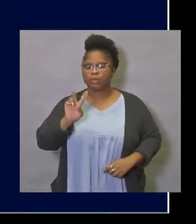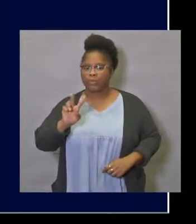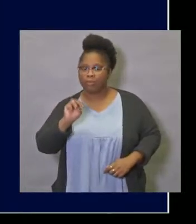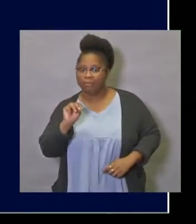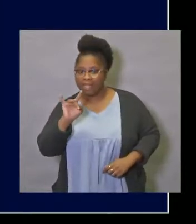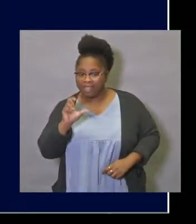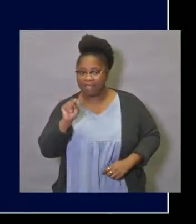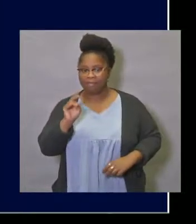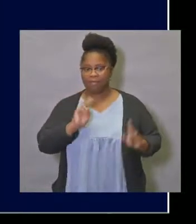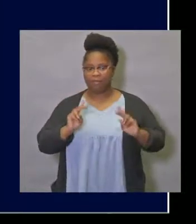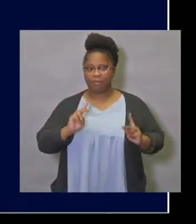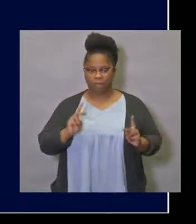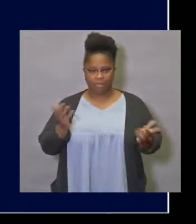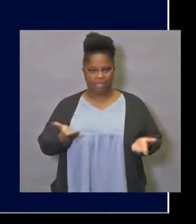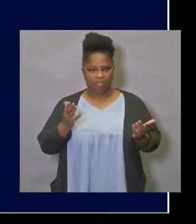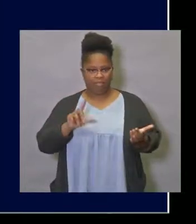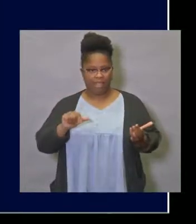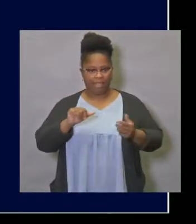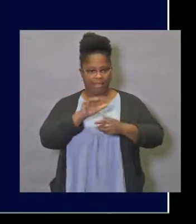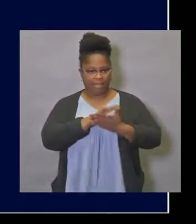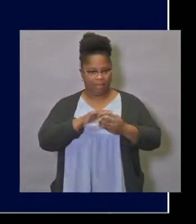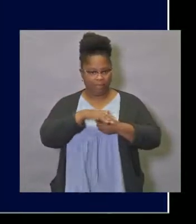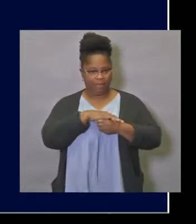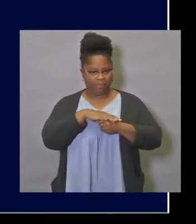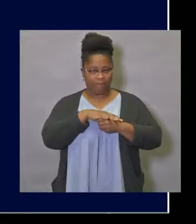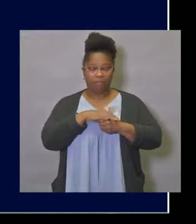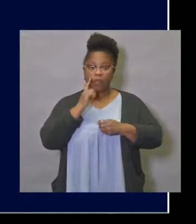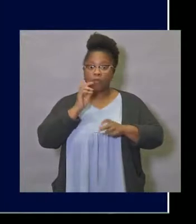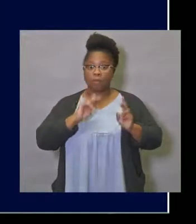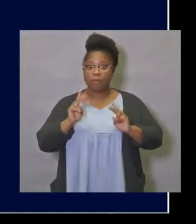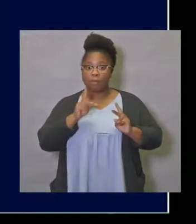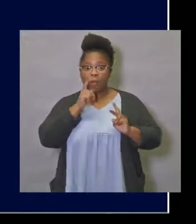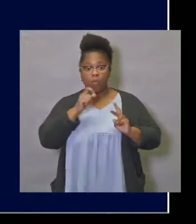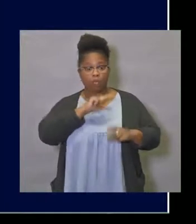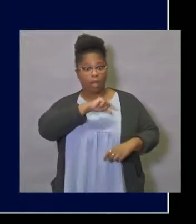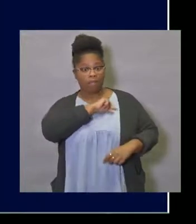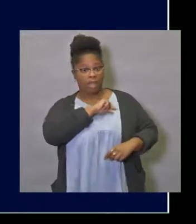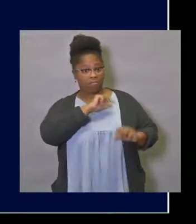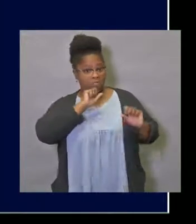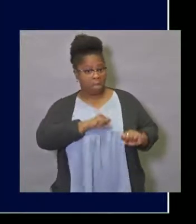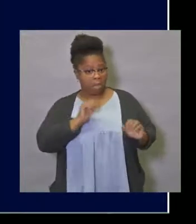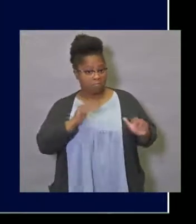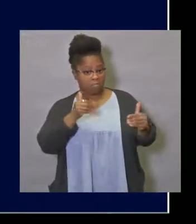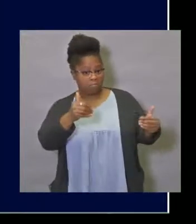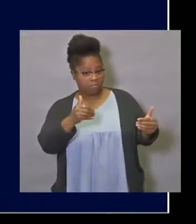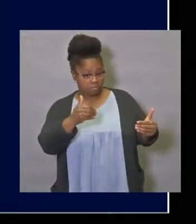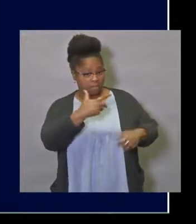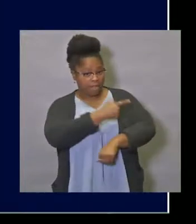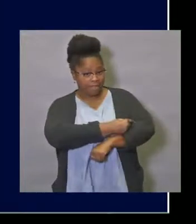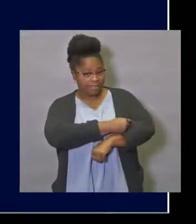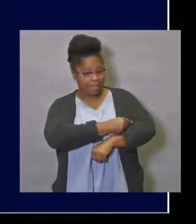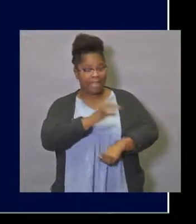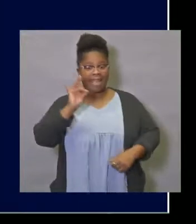LA County. Of all of those currently eligible for vaccine, 80% have received at least one dose on